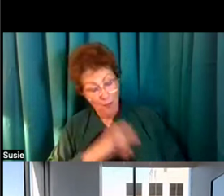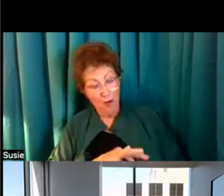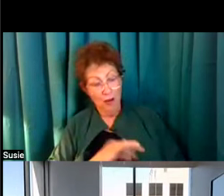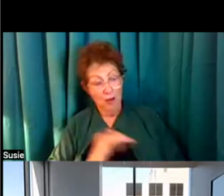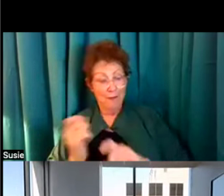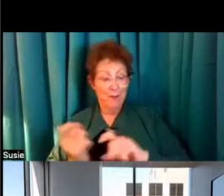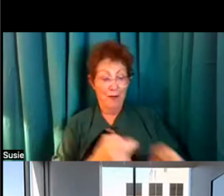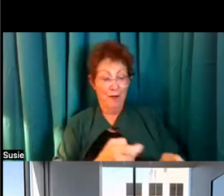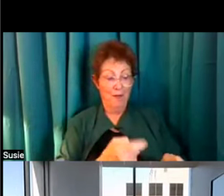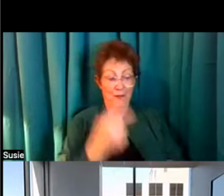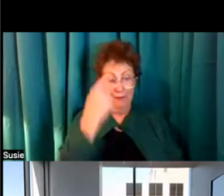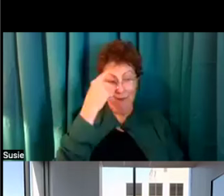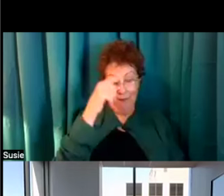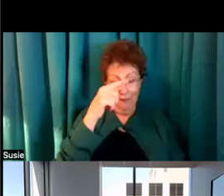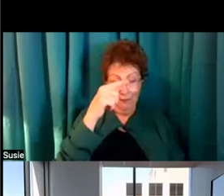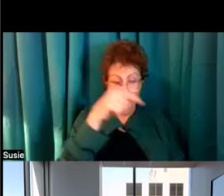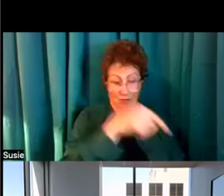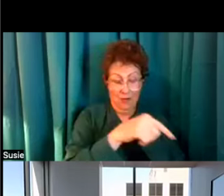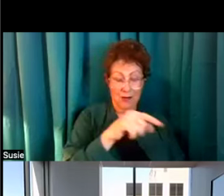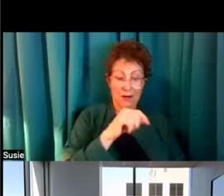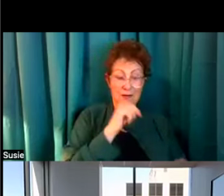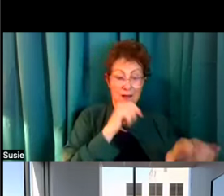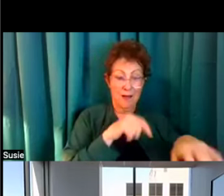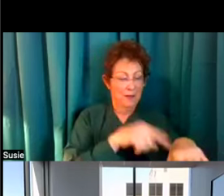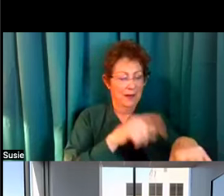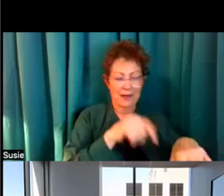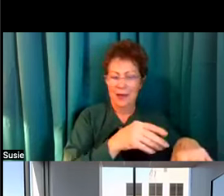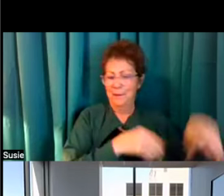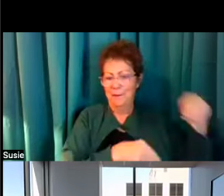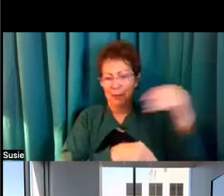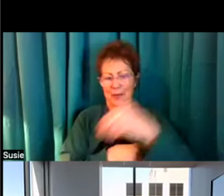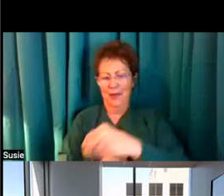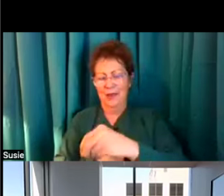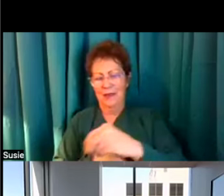services to the nonprofit can't be paying more than fair